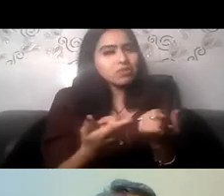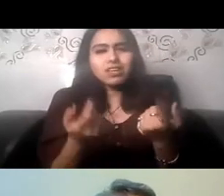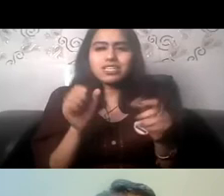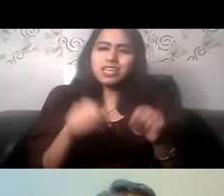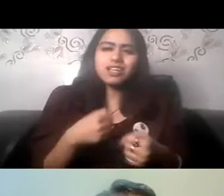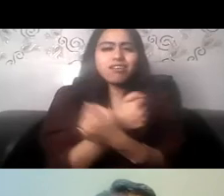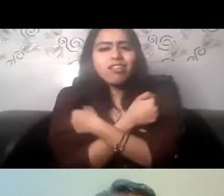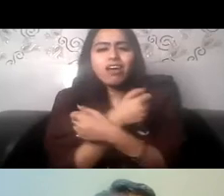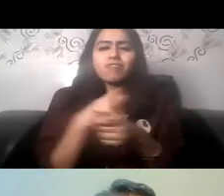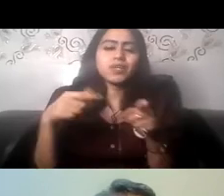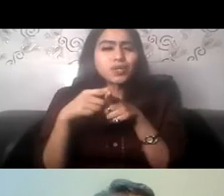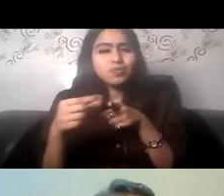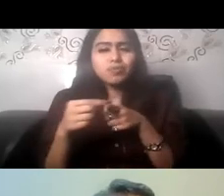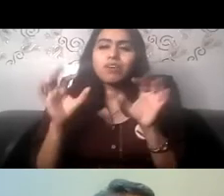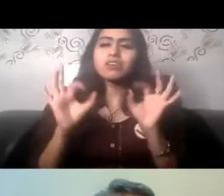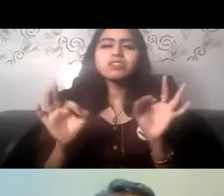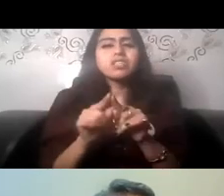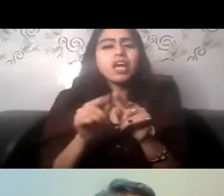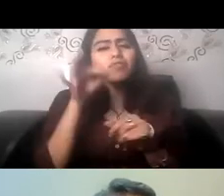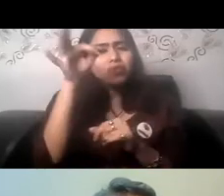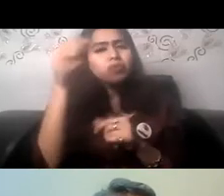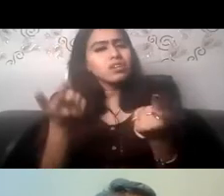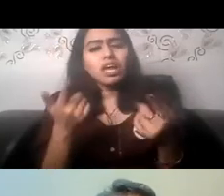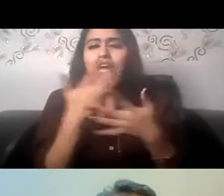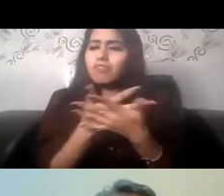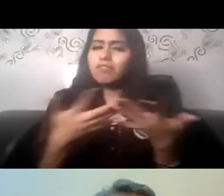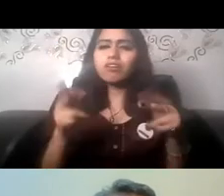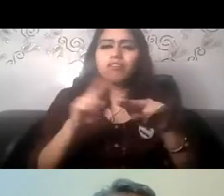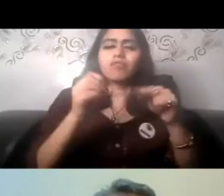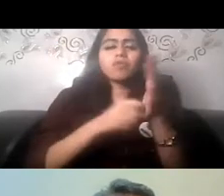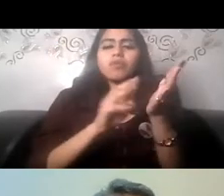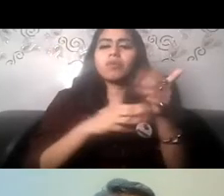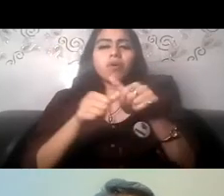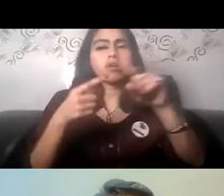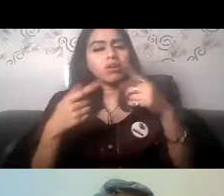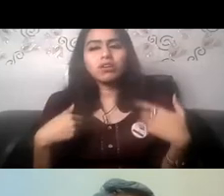with Devashish Da and take this forward in whichever format we can.